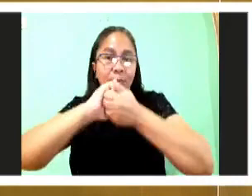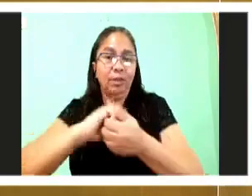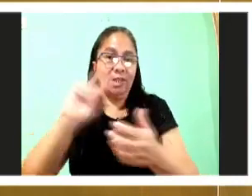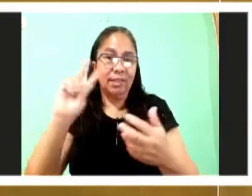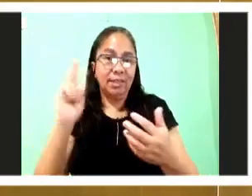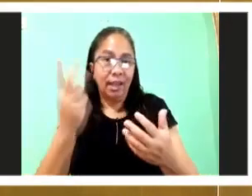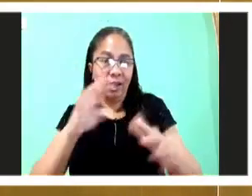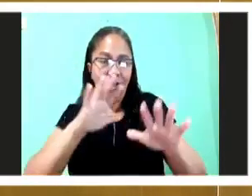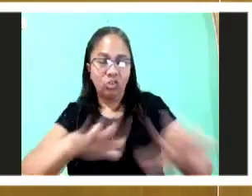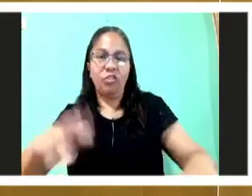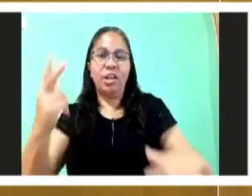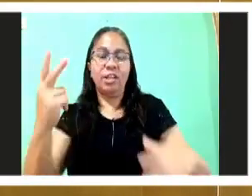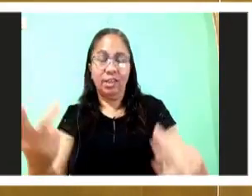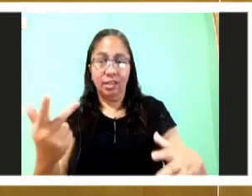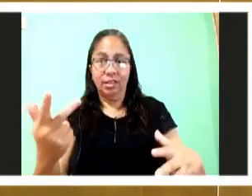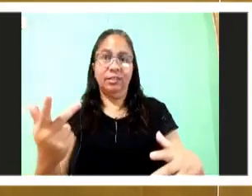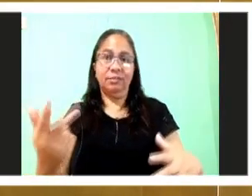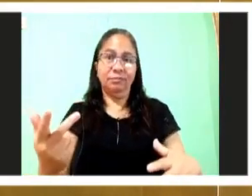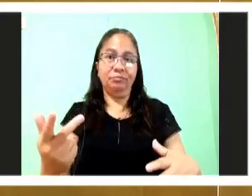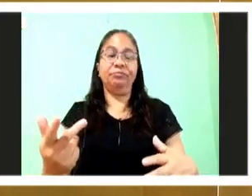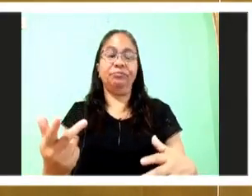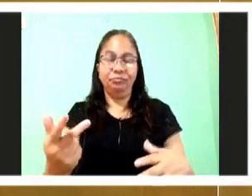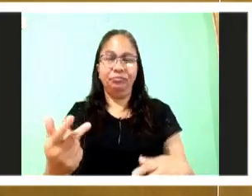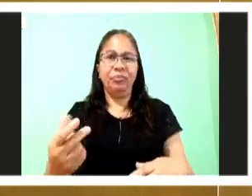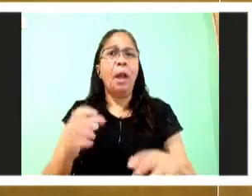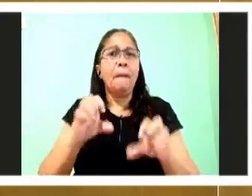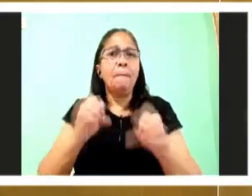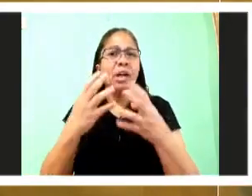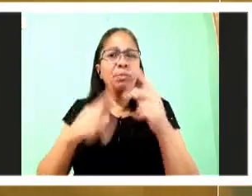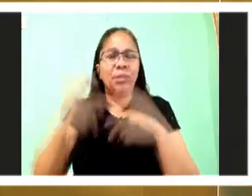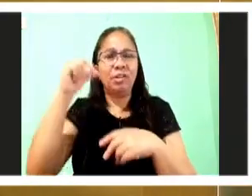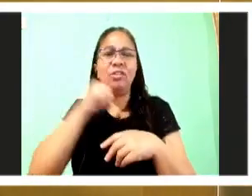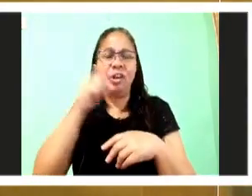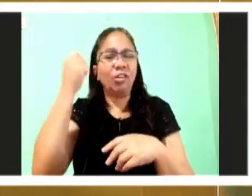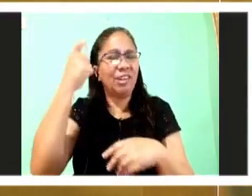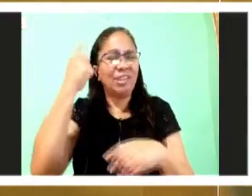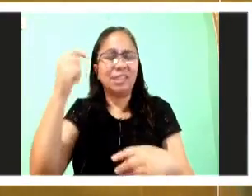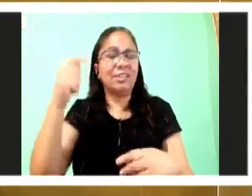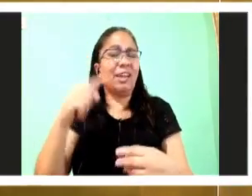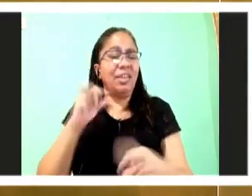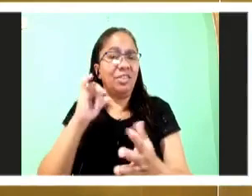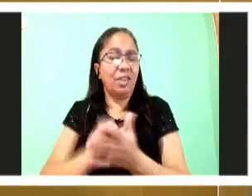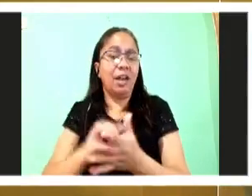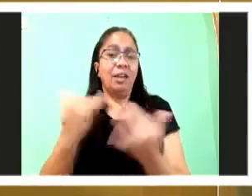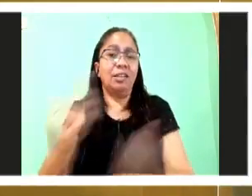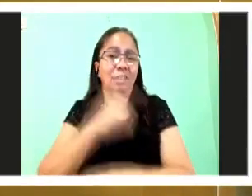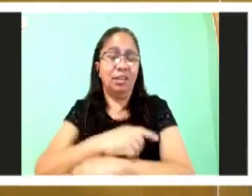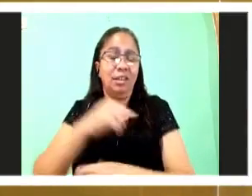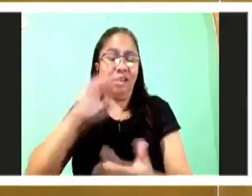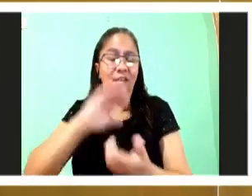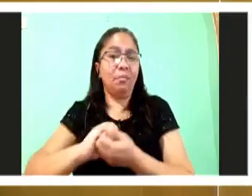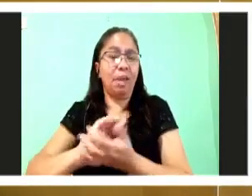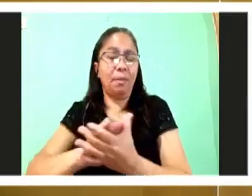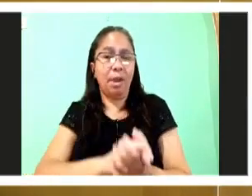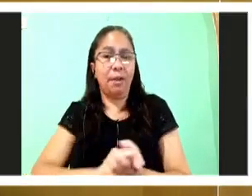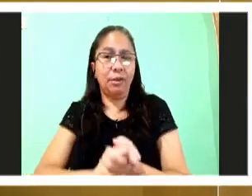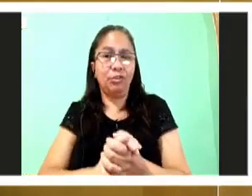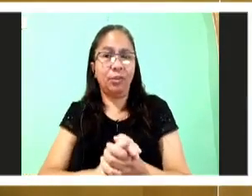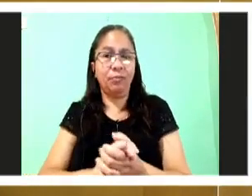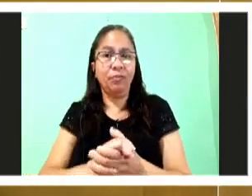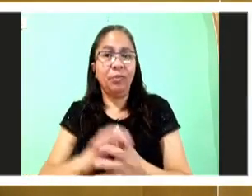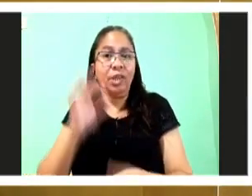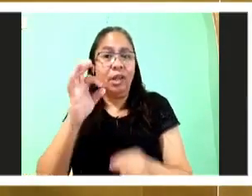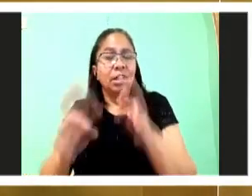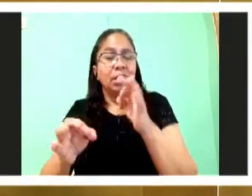another big challenge in marriage today. Because once the children are more important than the spouse, the children have nothing